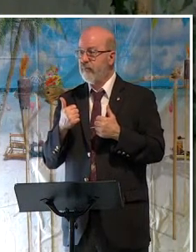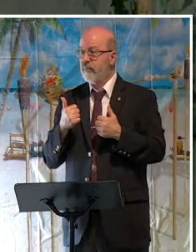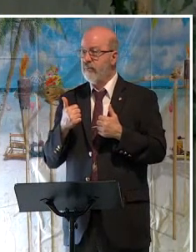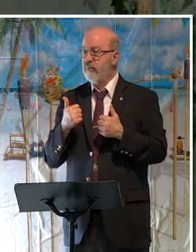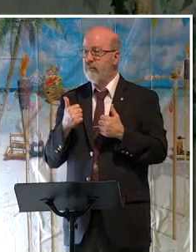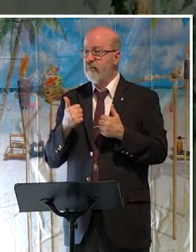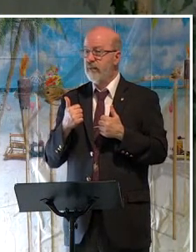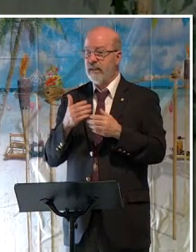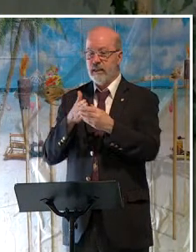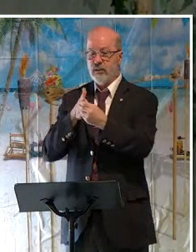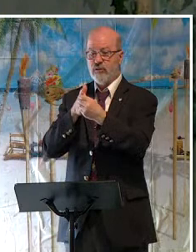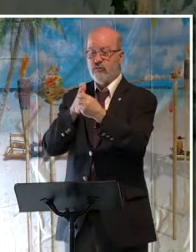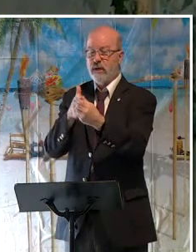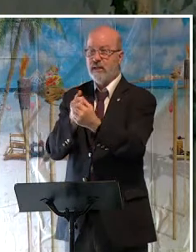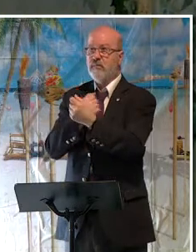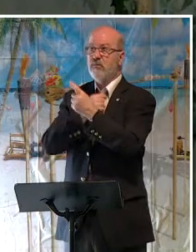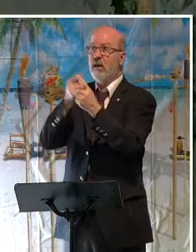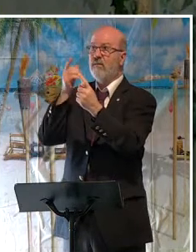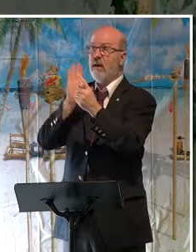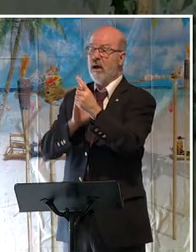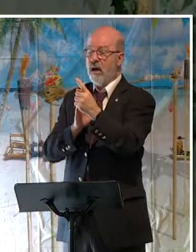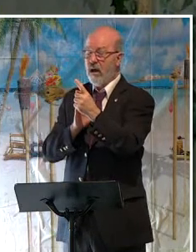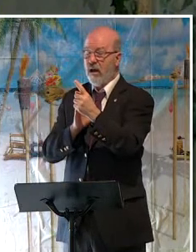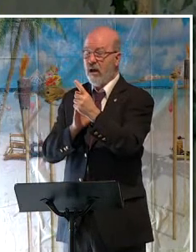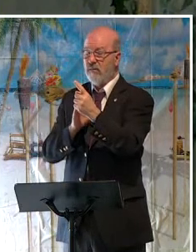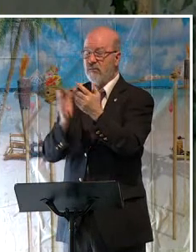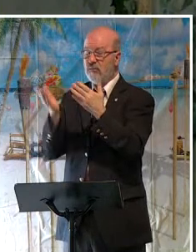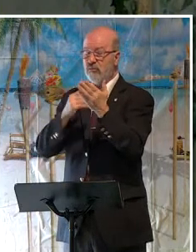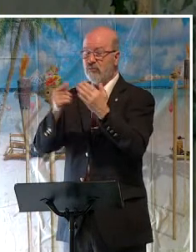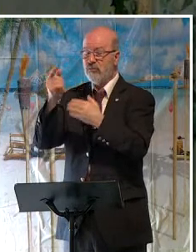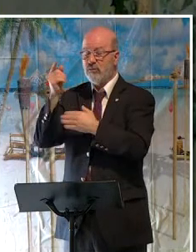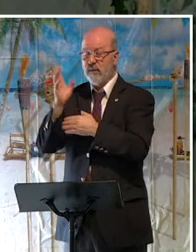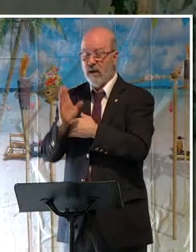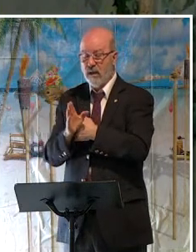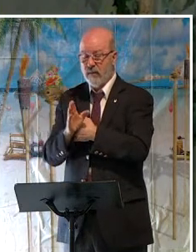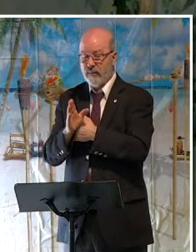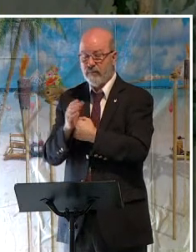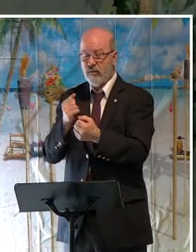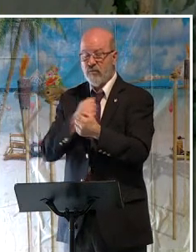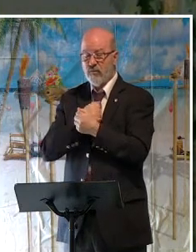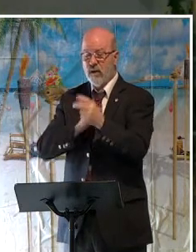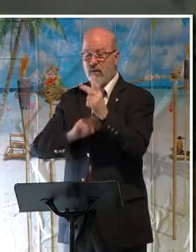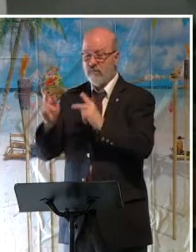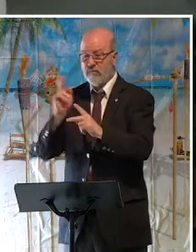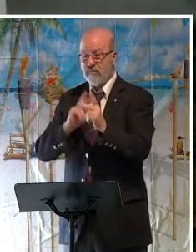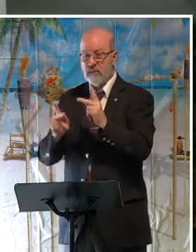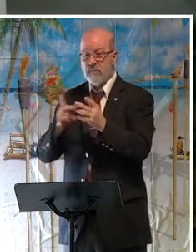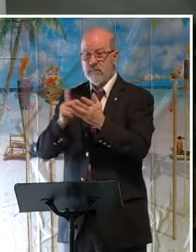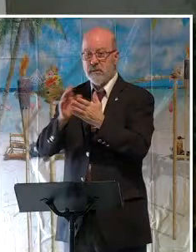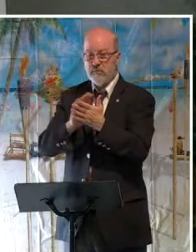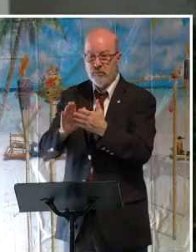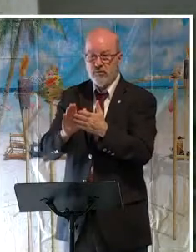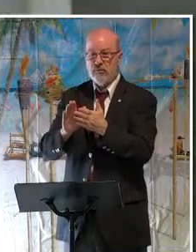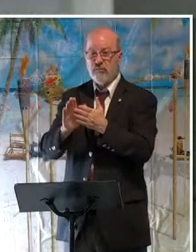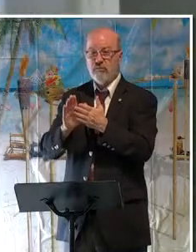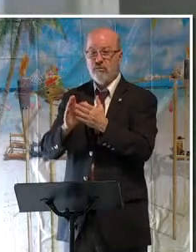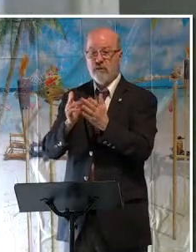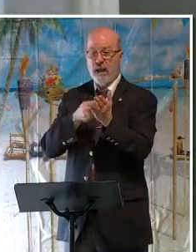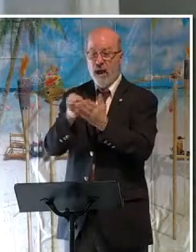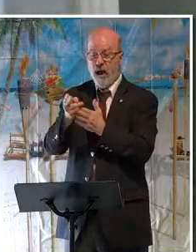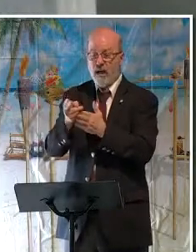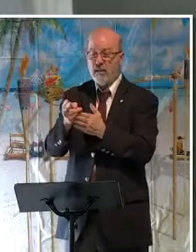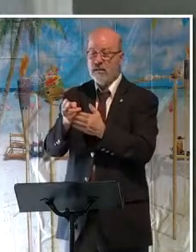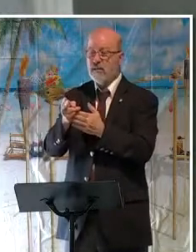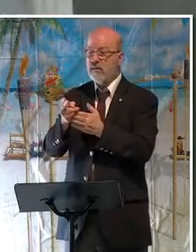Is it directing them to love God, to serve God, to love man, to be pure, to be moral, to be honest,